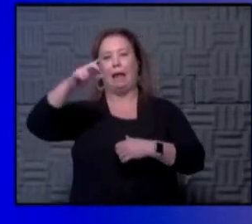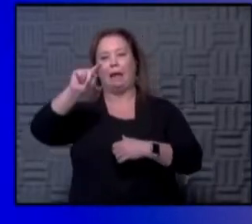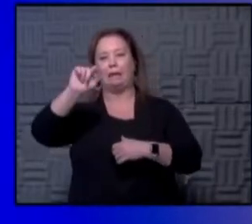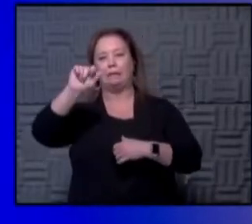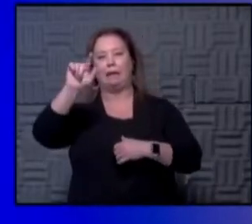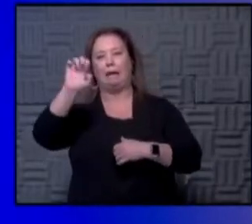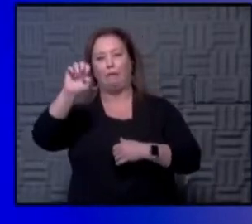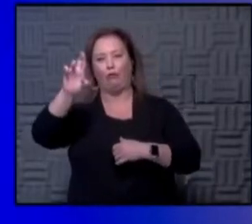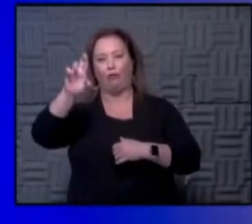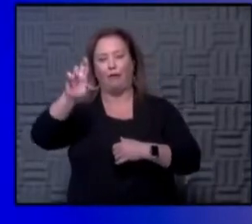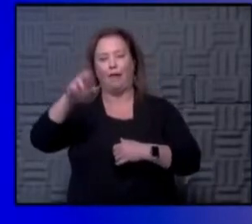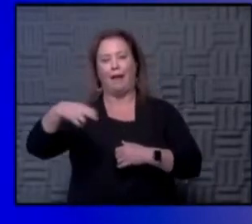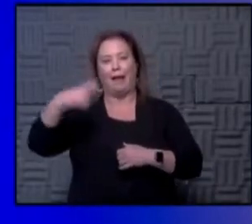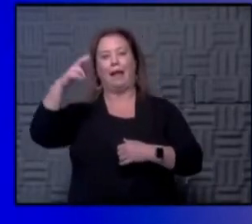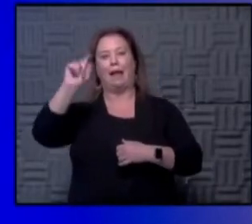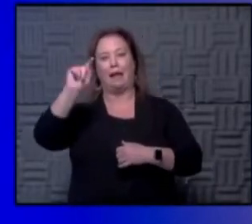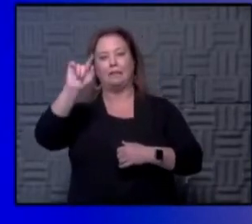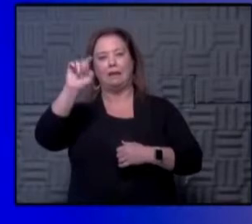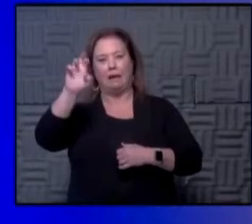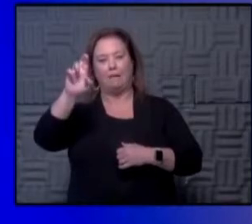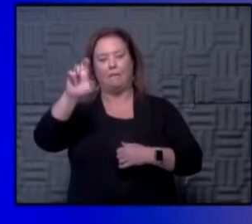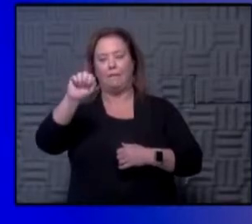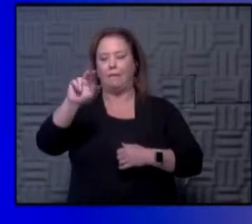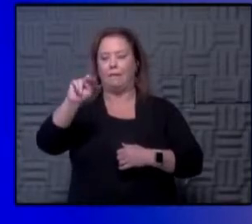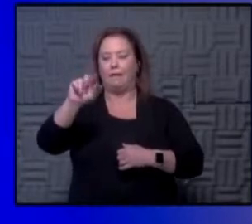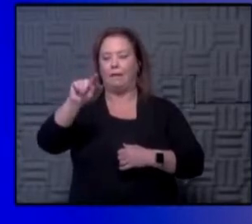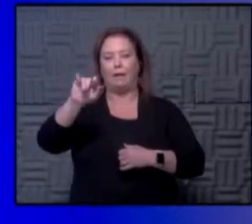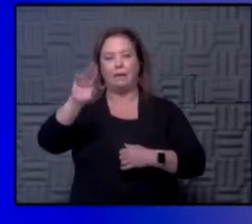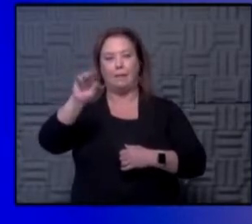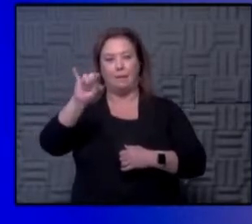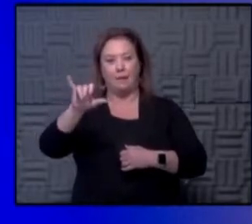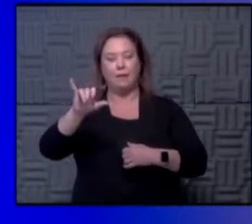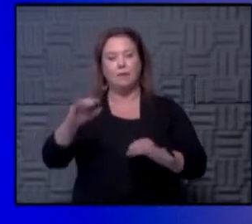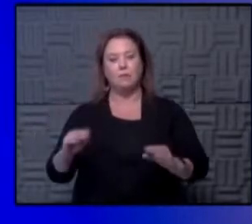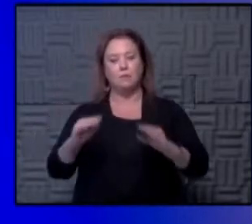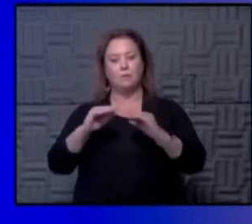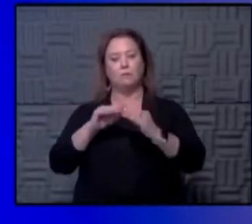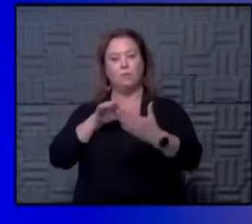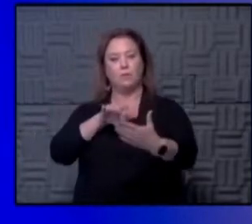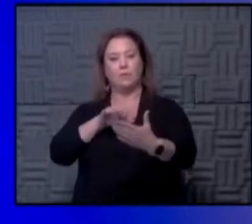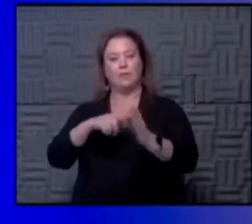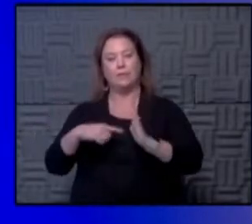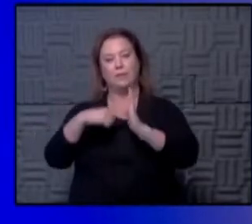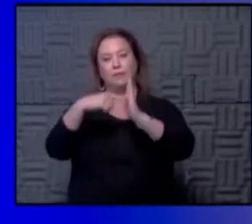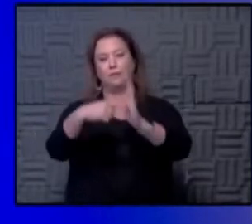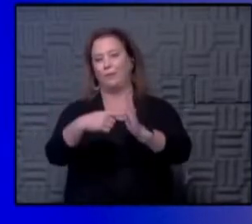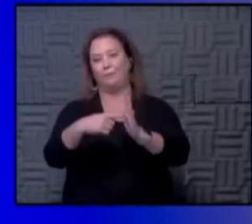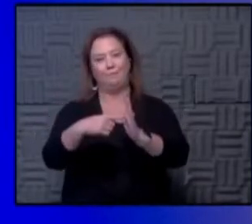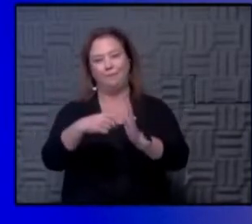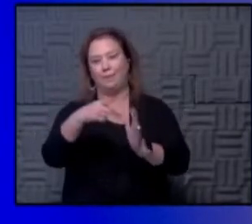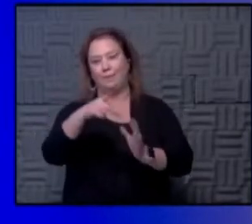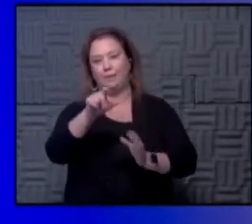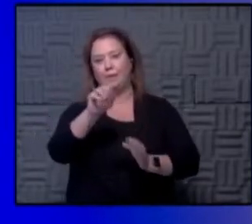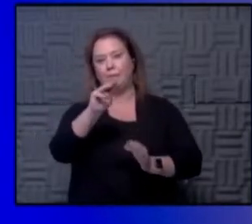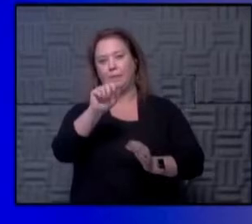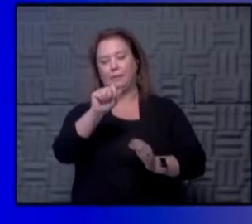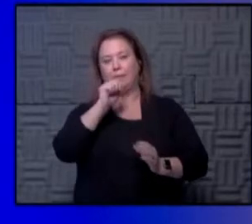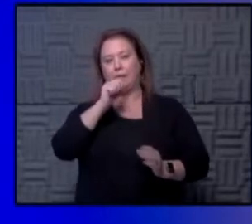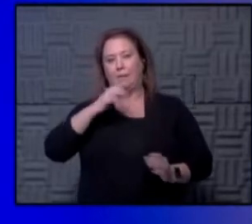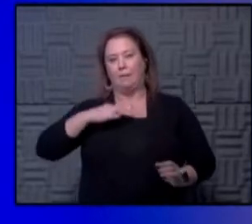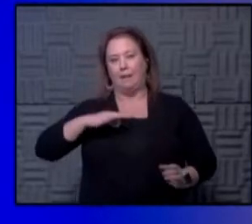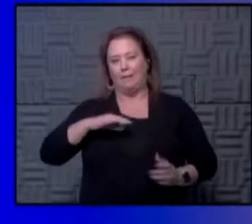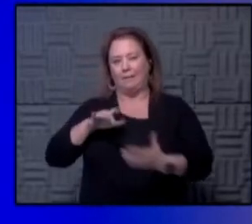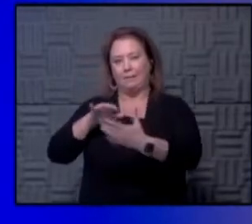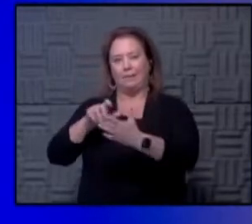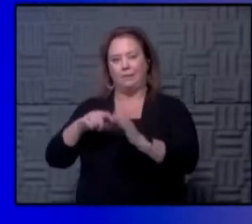plasma, high titer of antibodies. There were further studies now that have shown that it probably isn't of benefit.